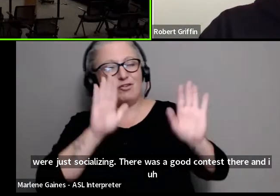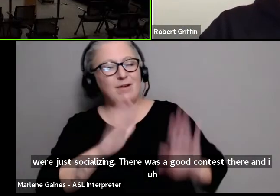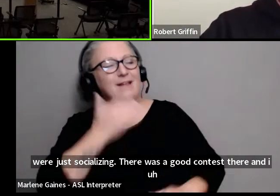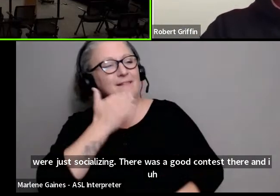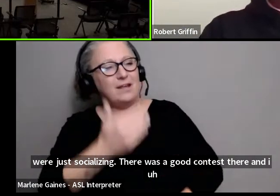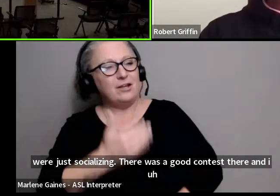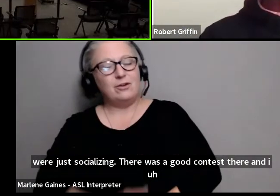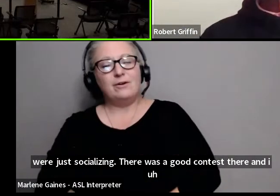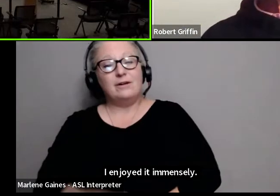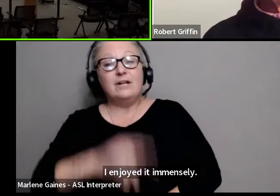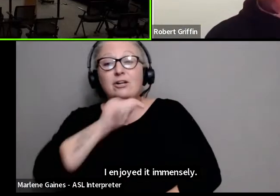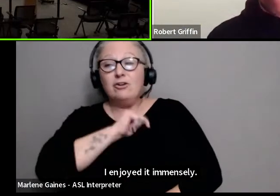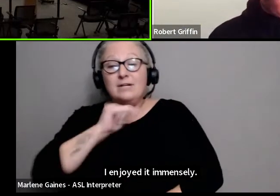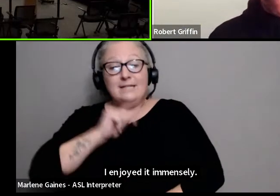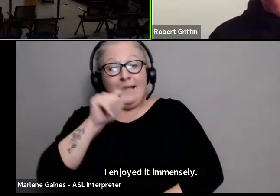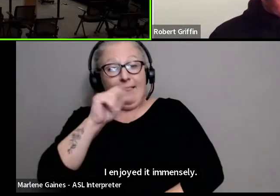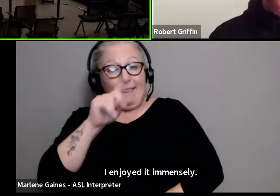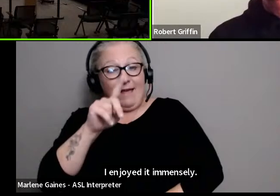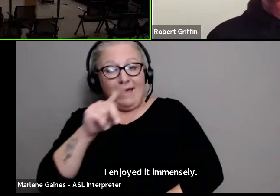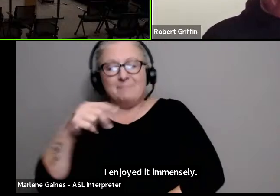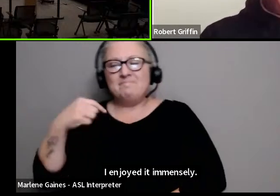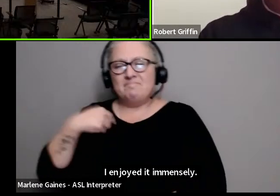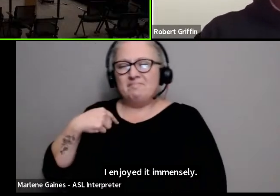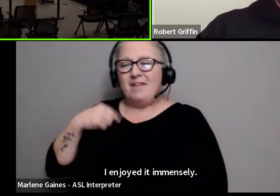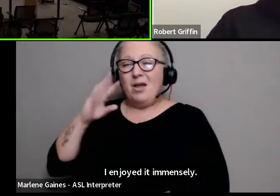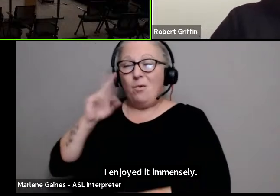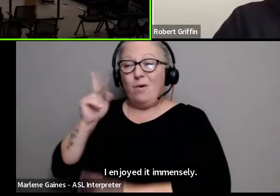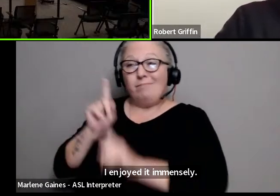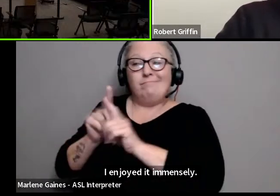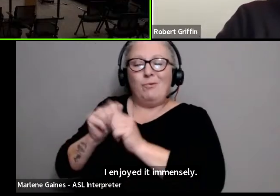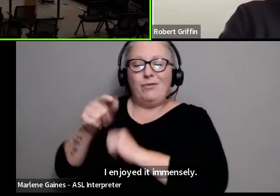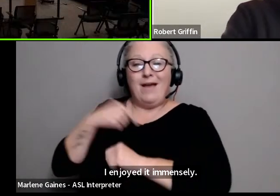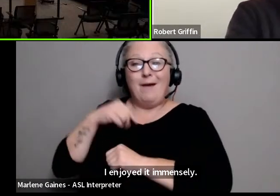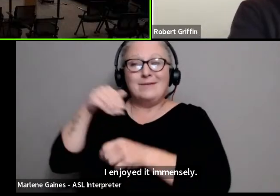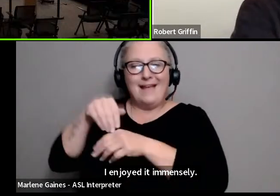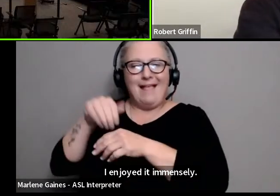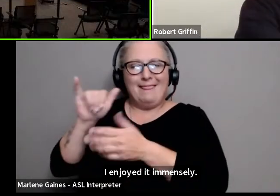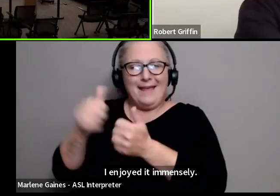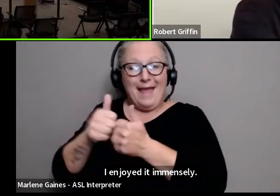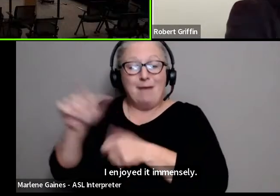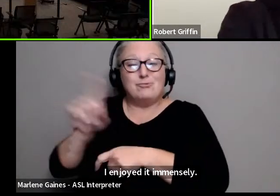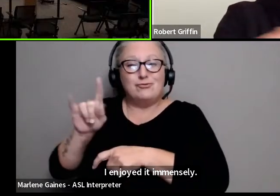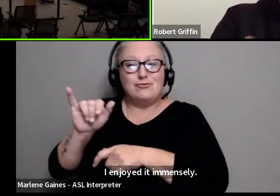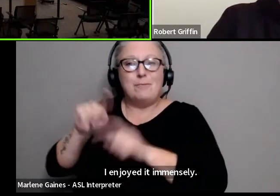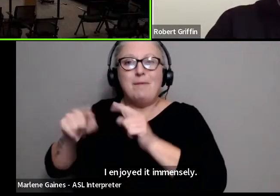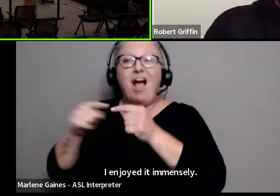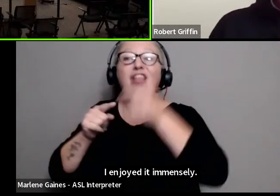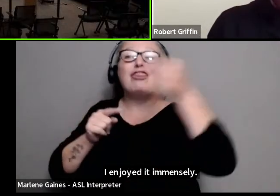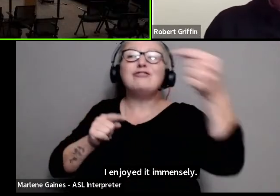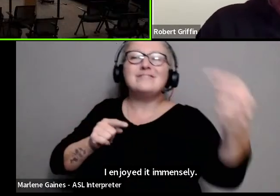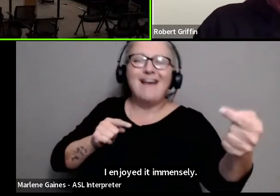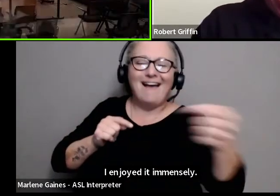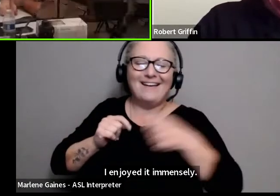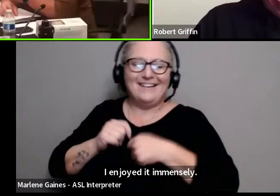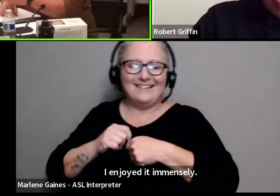Thank you. Trustee Land. Well, I'll tag along because I was at the Little Big Game as well, but on the other side.